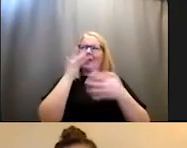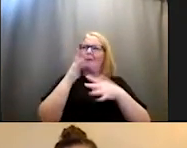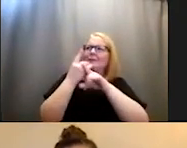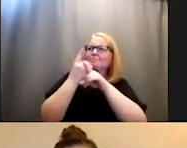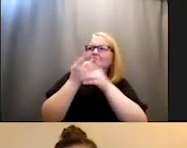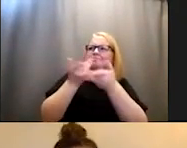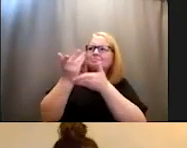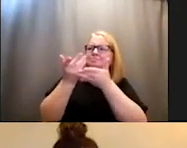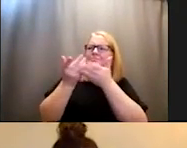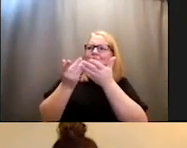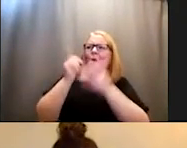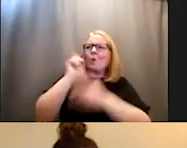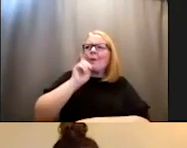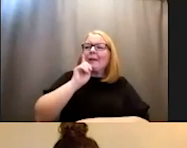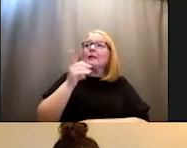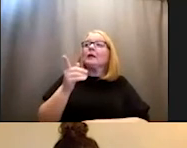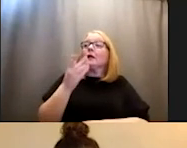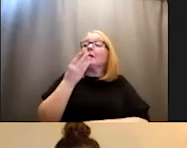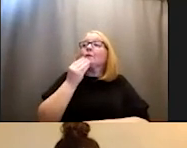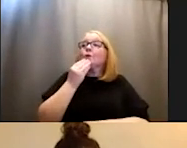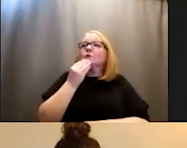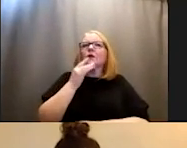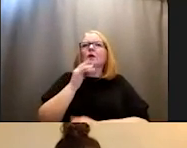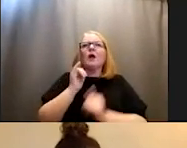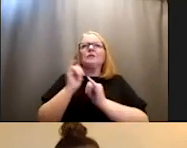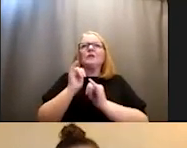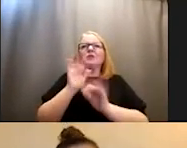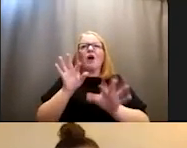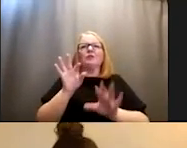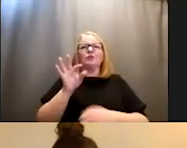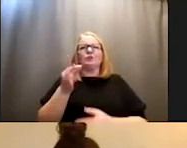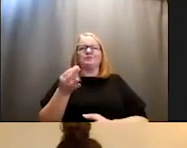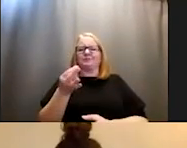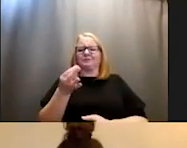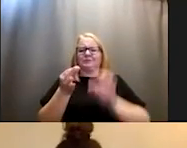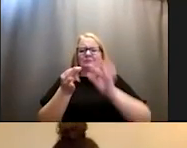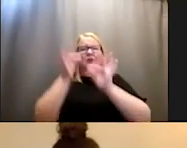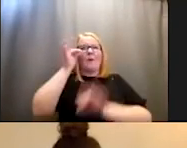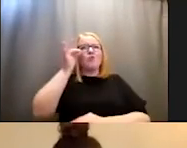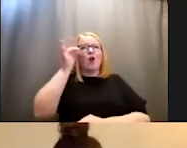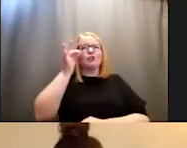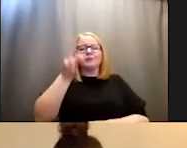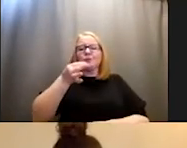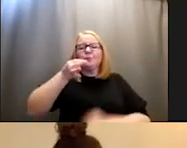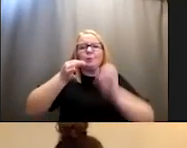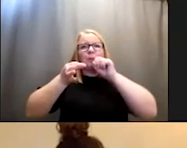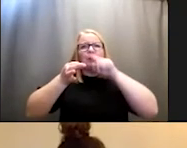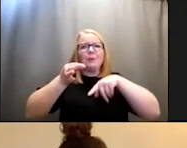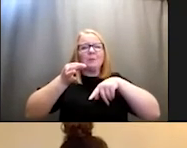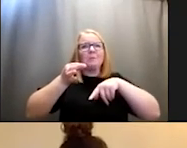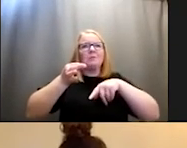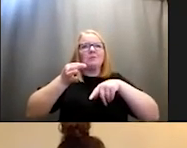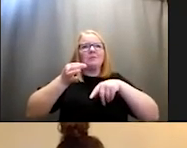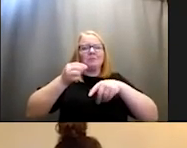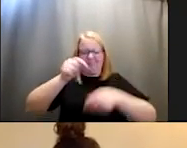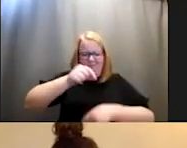who use this, they said they actually sometimes had to spit on the brush to get this block mascara to work. It